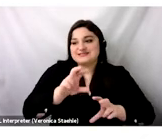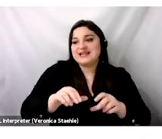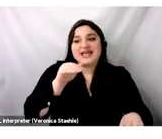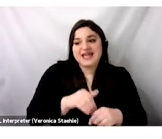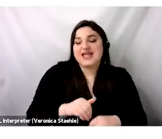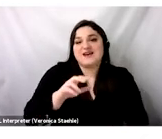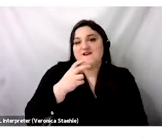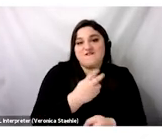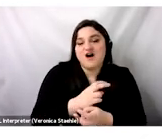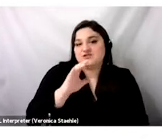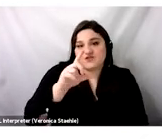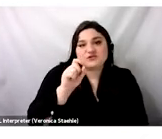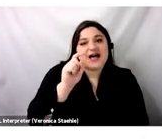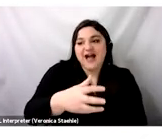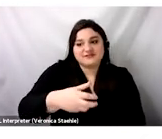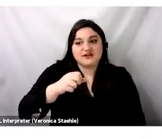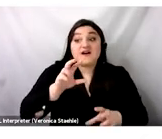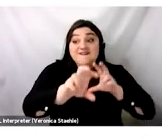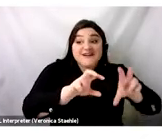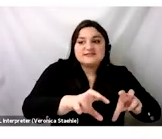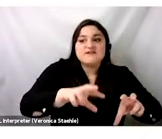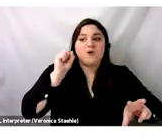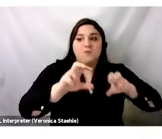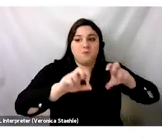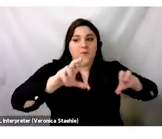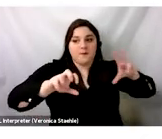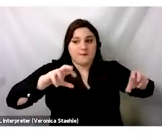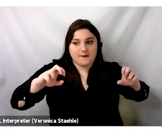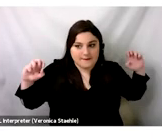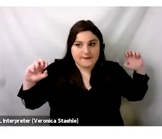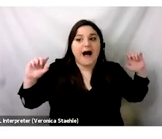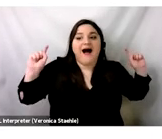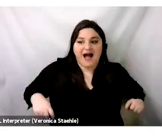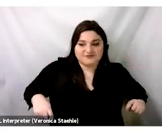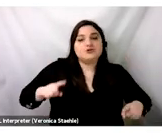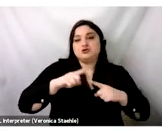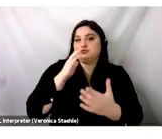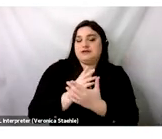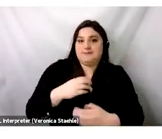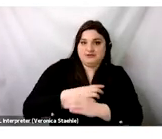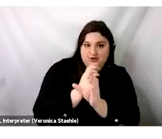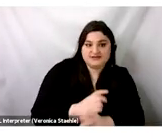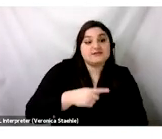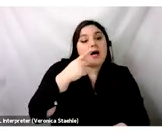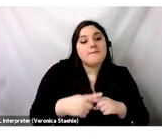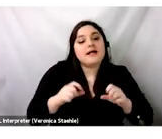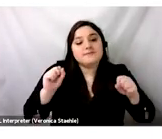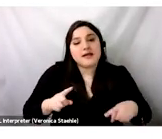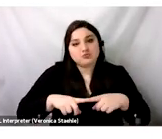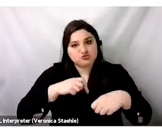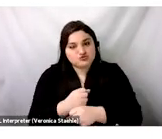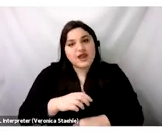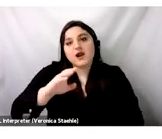absolutely key to tackling the plastics problem and the climate crisis, and creating modular designs, like getting companies to